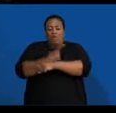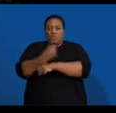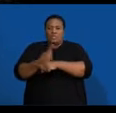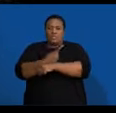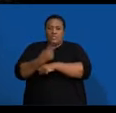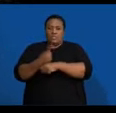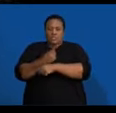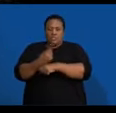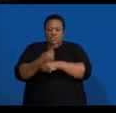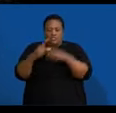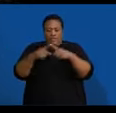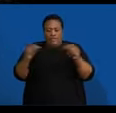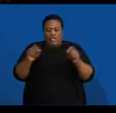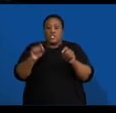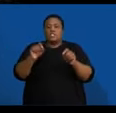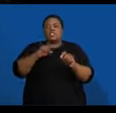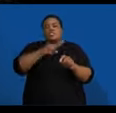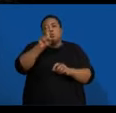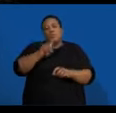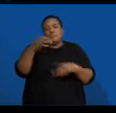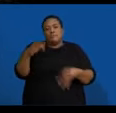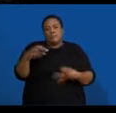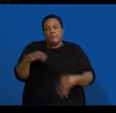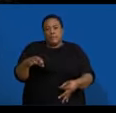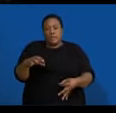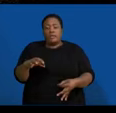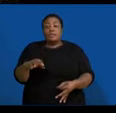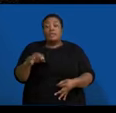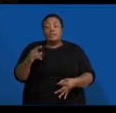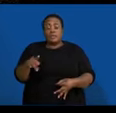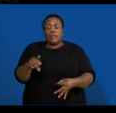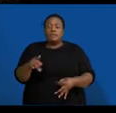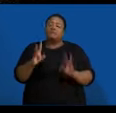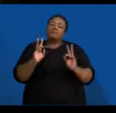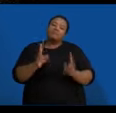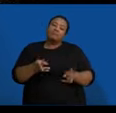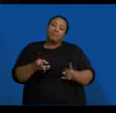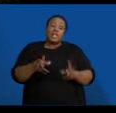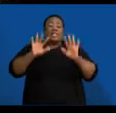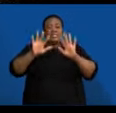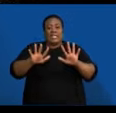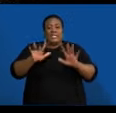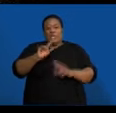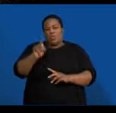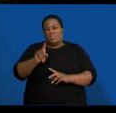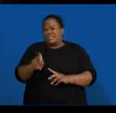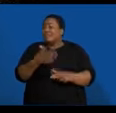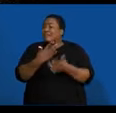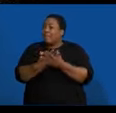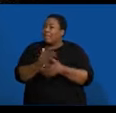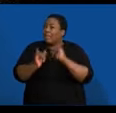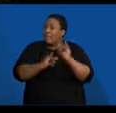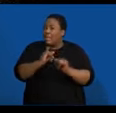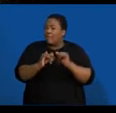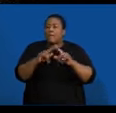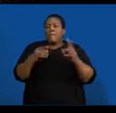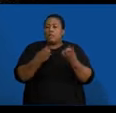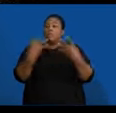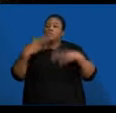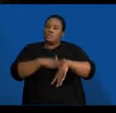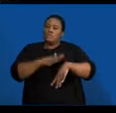150 marks in terms of the question paper. As there's generally 10 questions, it might be 11, but mostly it's like